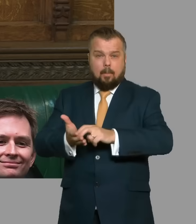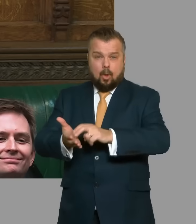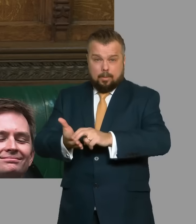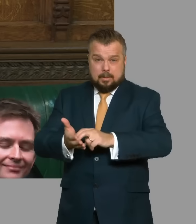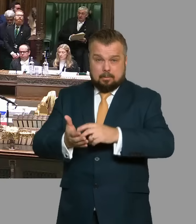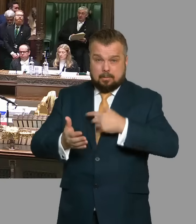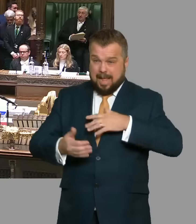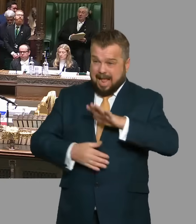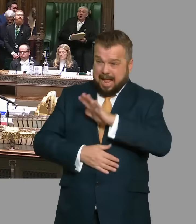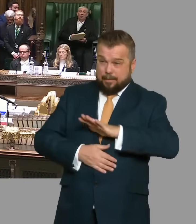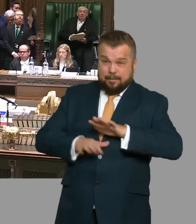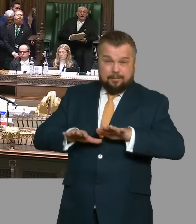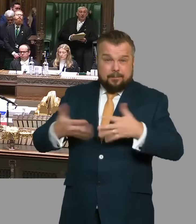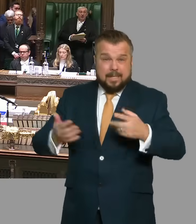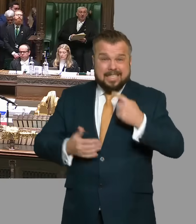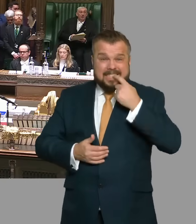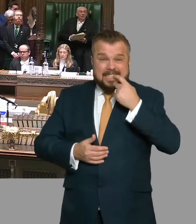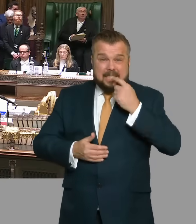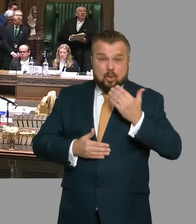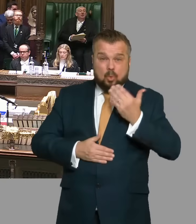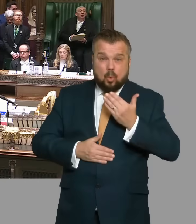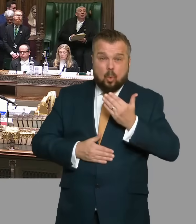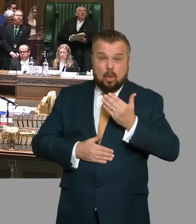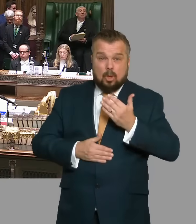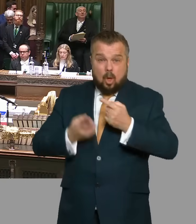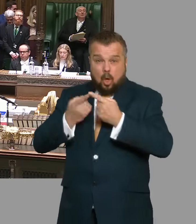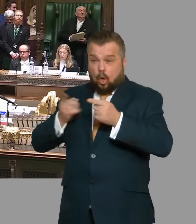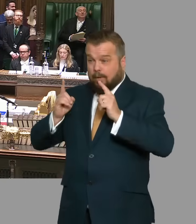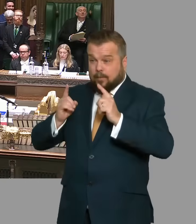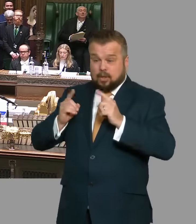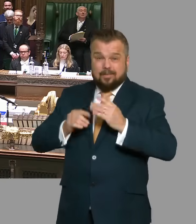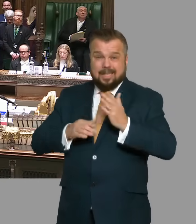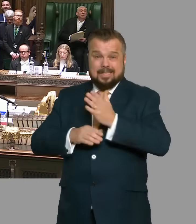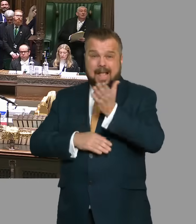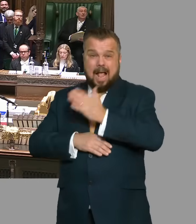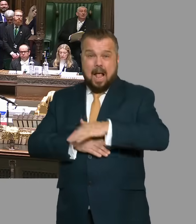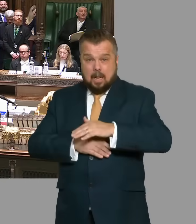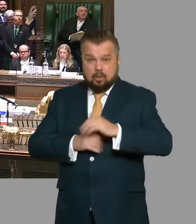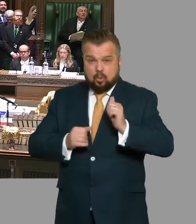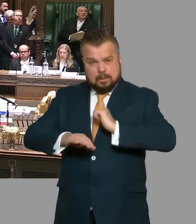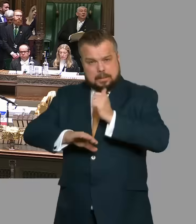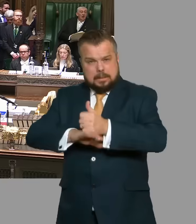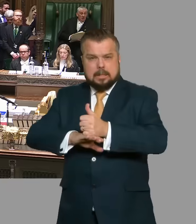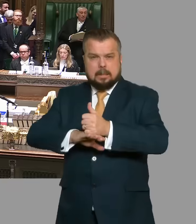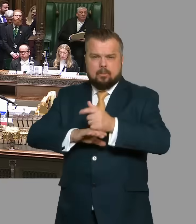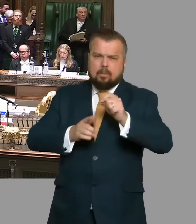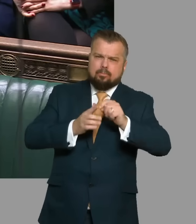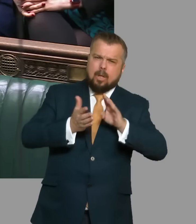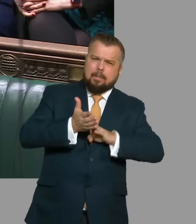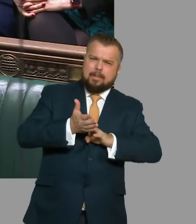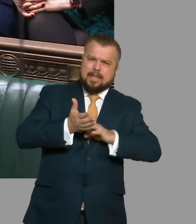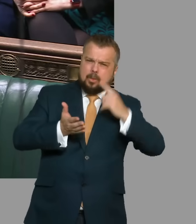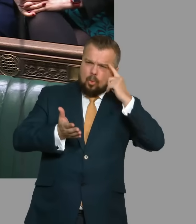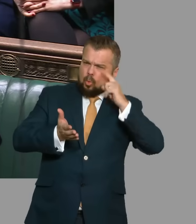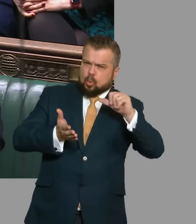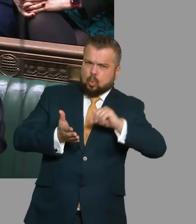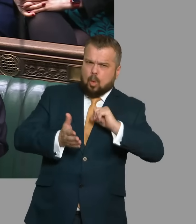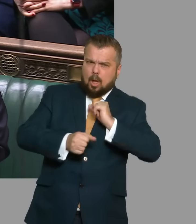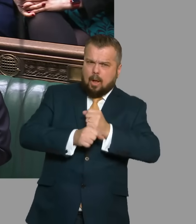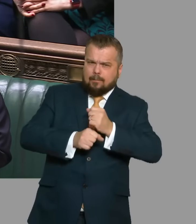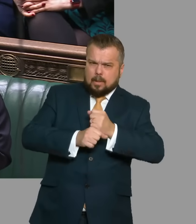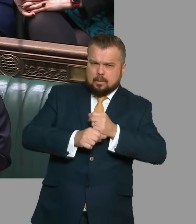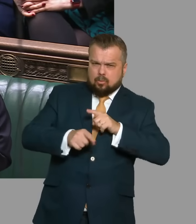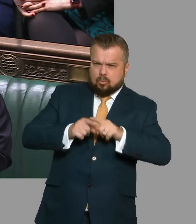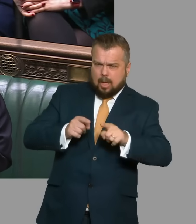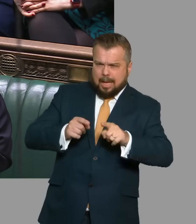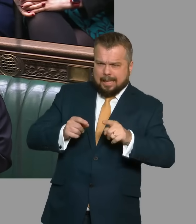in our region? Prime Minister. Well, since day one, she's fought for her constituents on this issue, and I pay tribute to her in